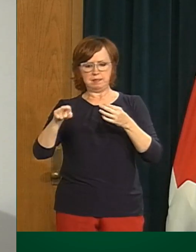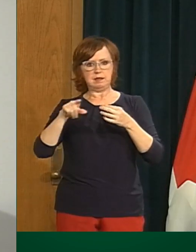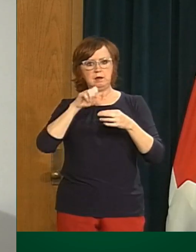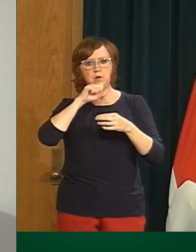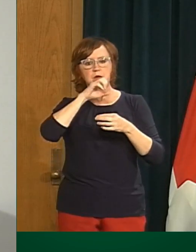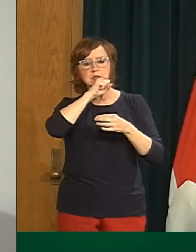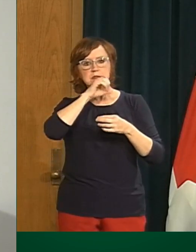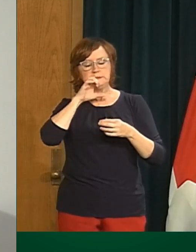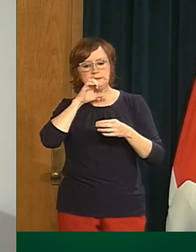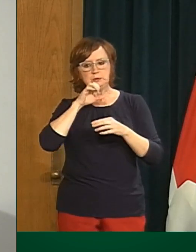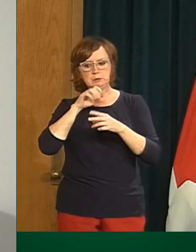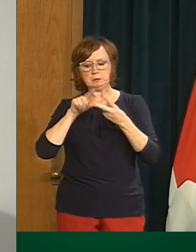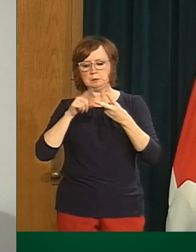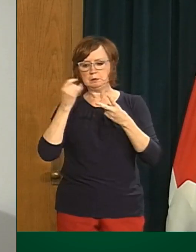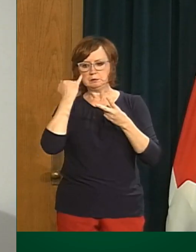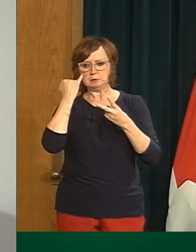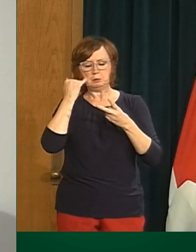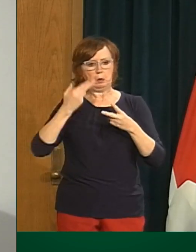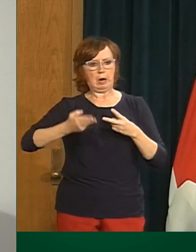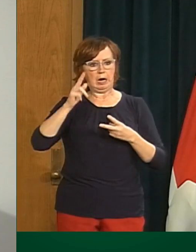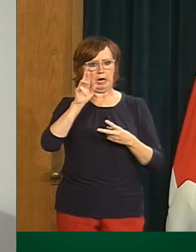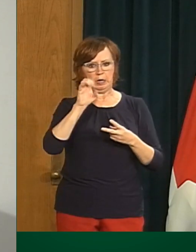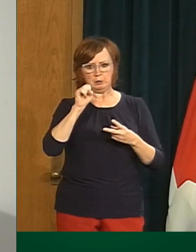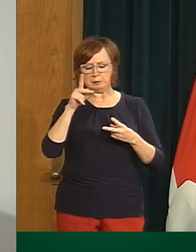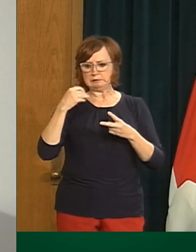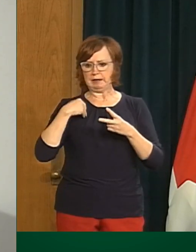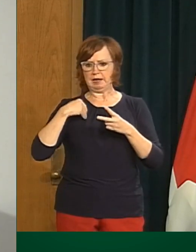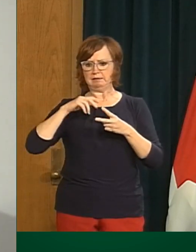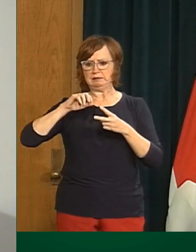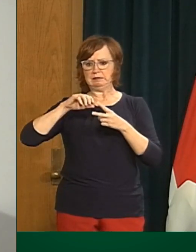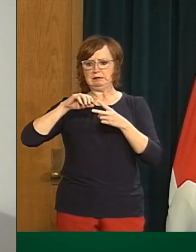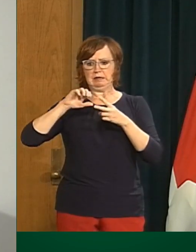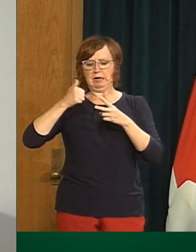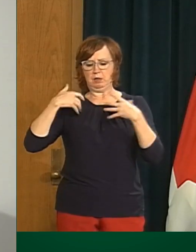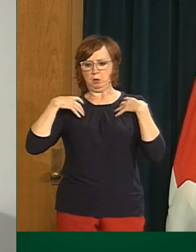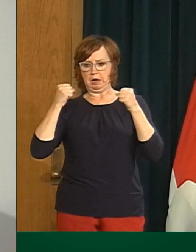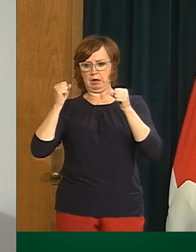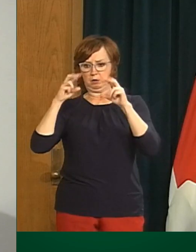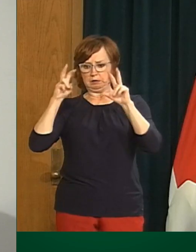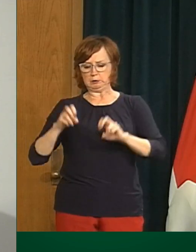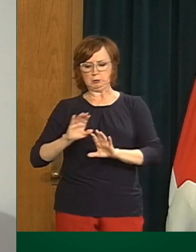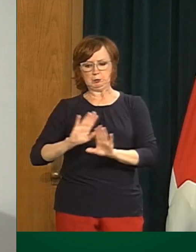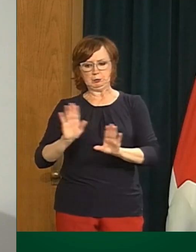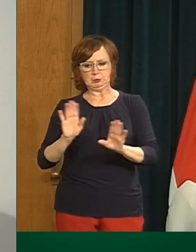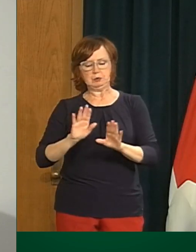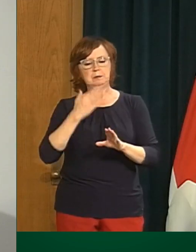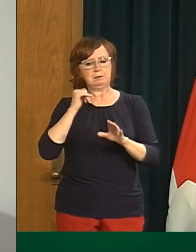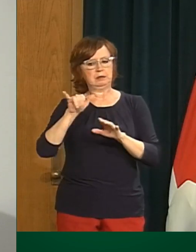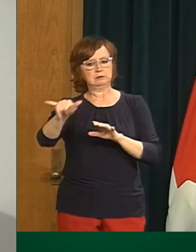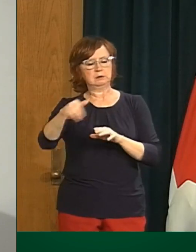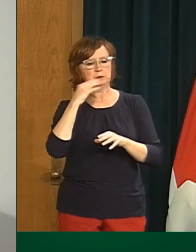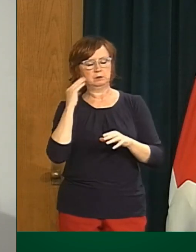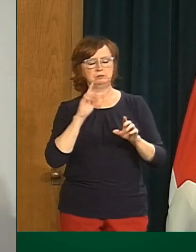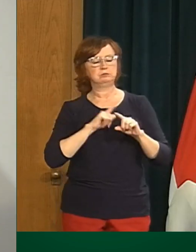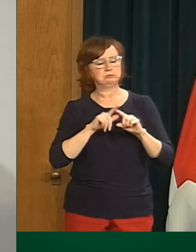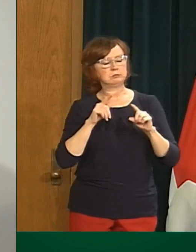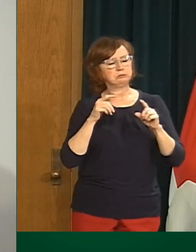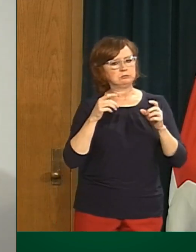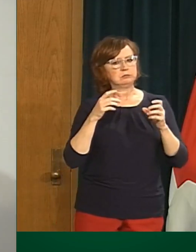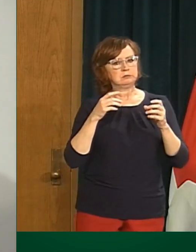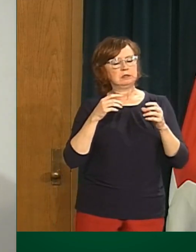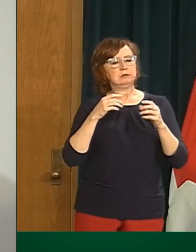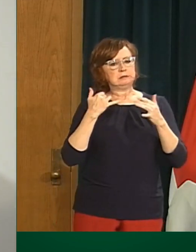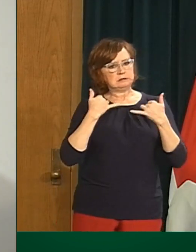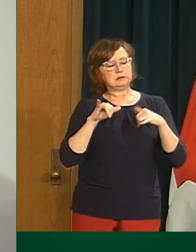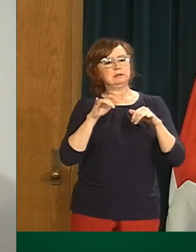move quickly to contain that. And that will further allow us to proceed with the reopening plan. So I'll stop there and